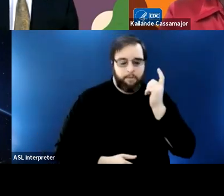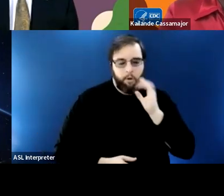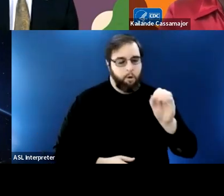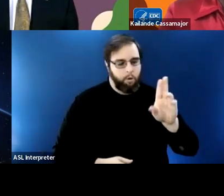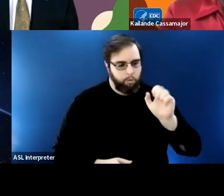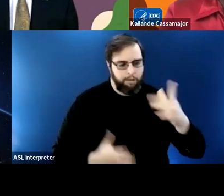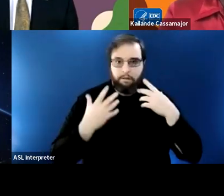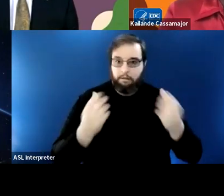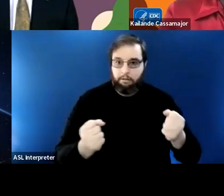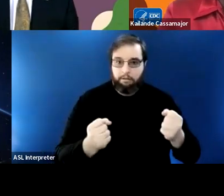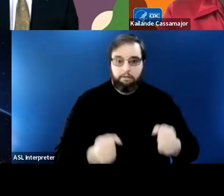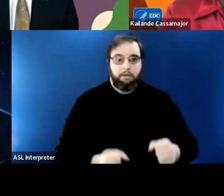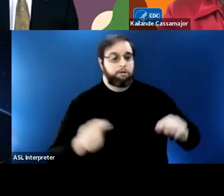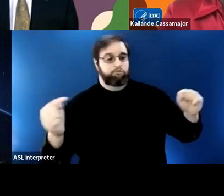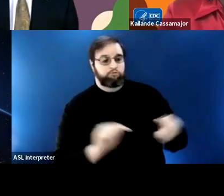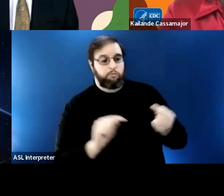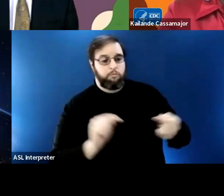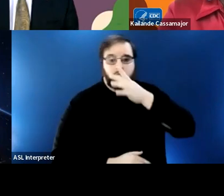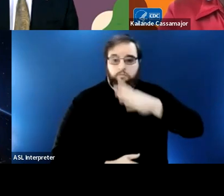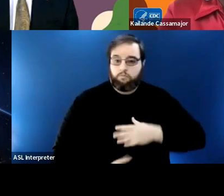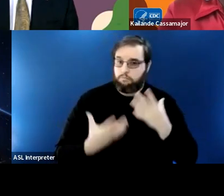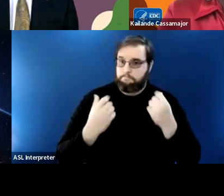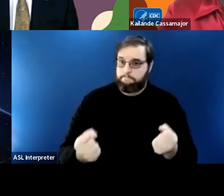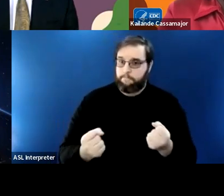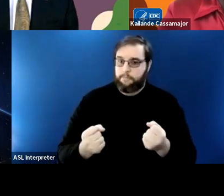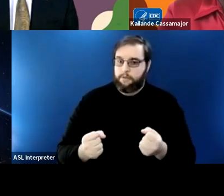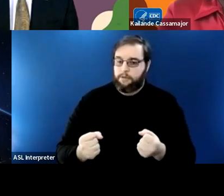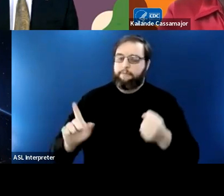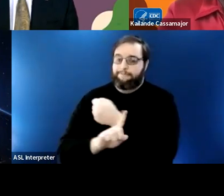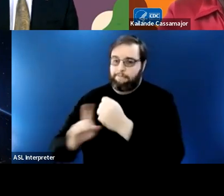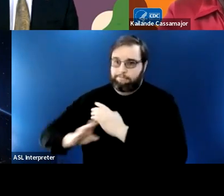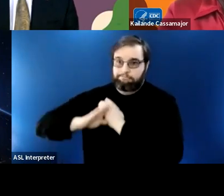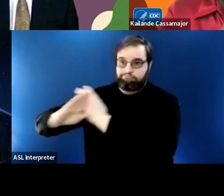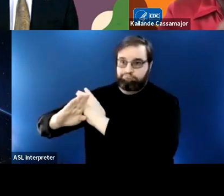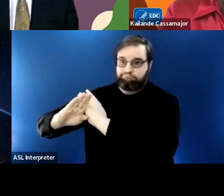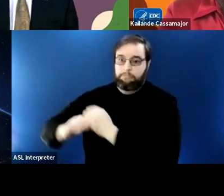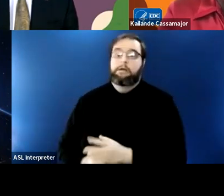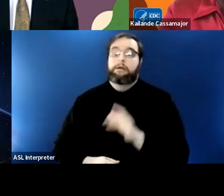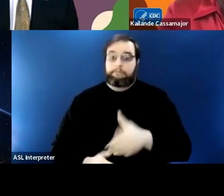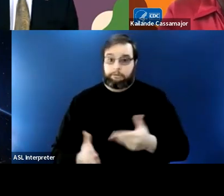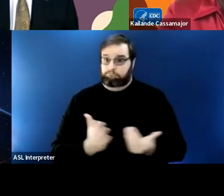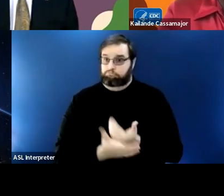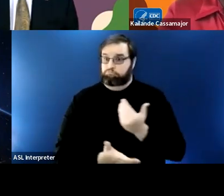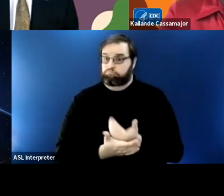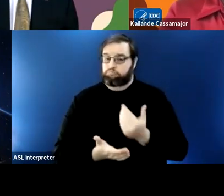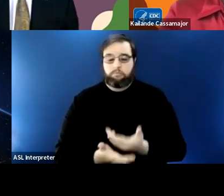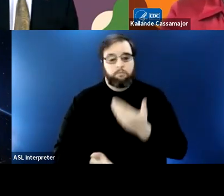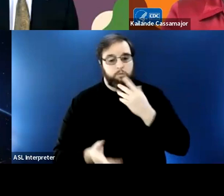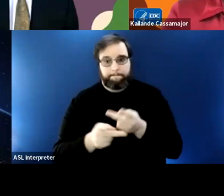violence prevention, and women's health. And so that is actually very new and in a great place